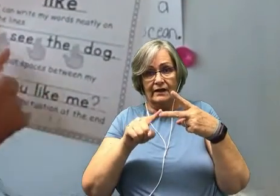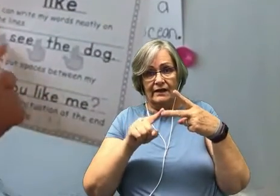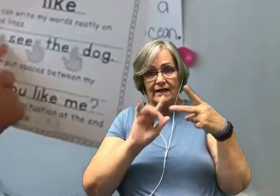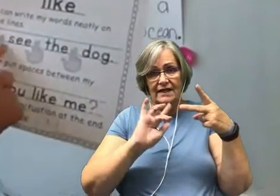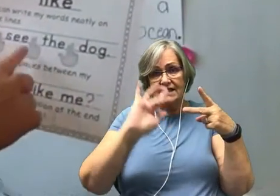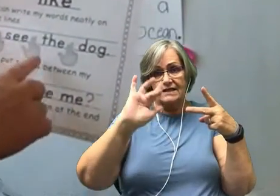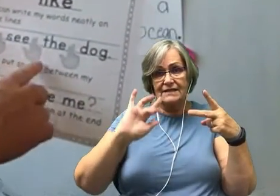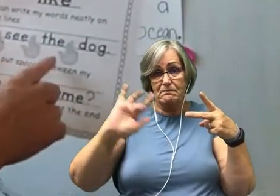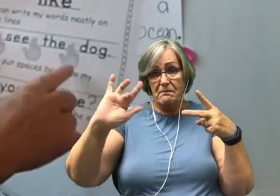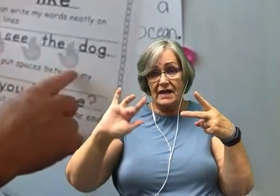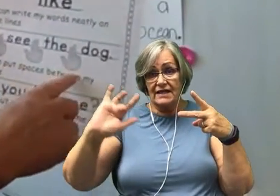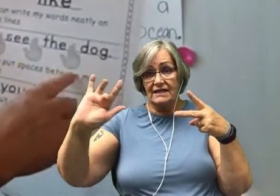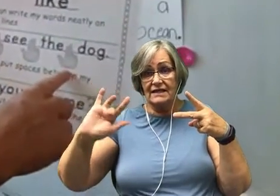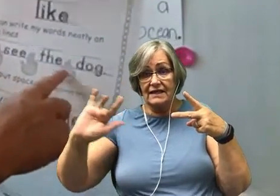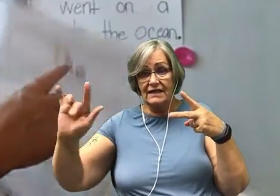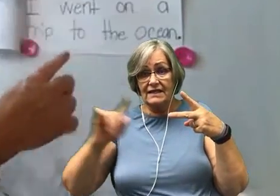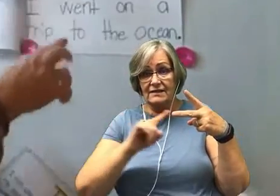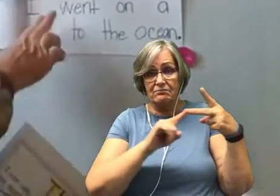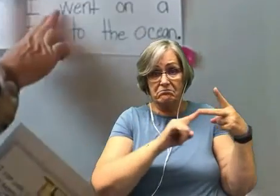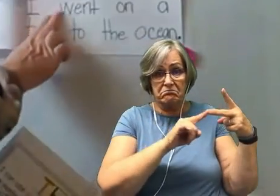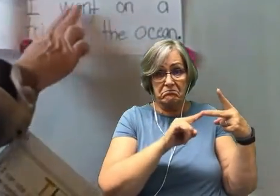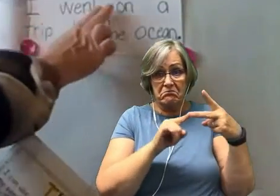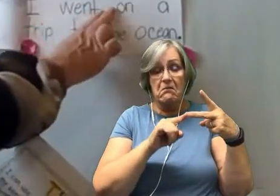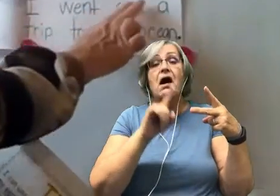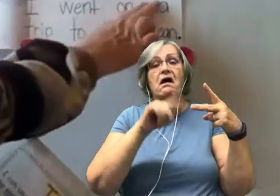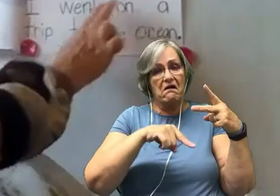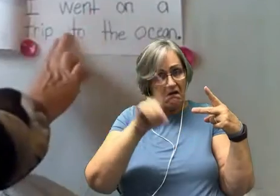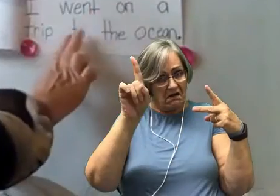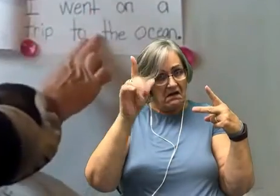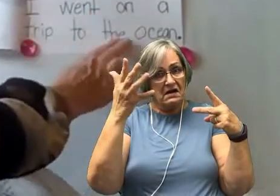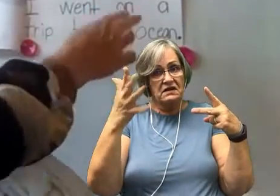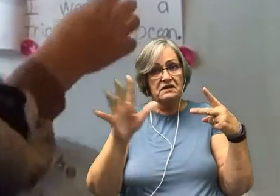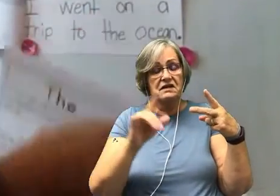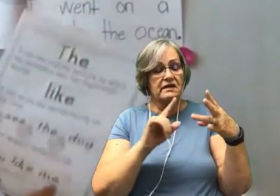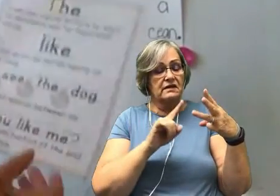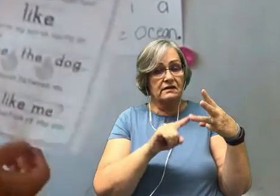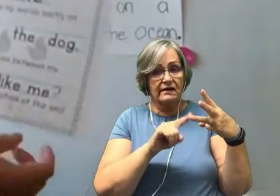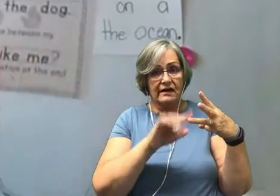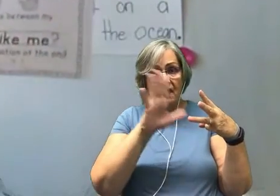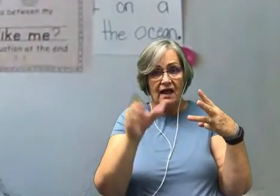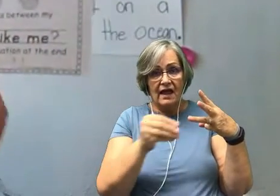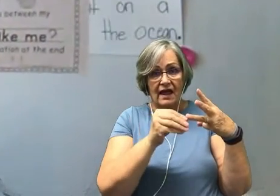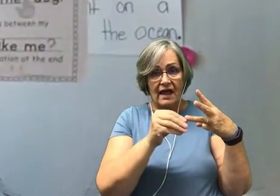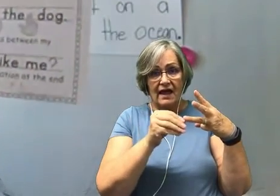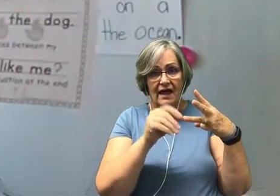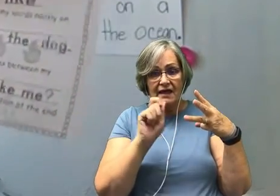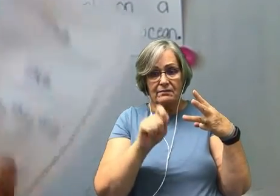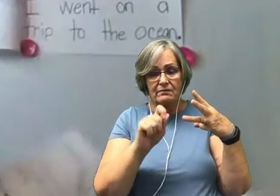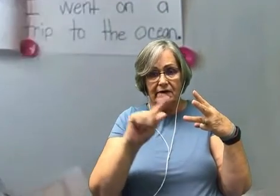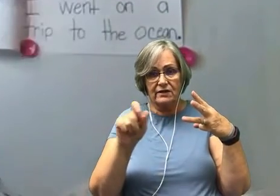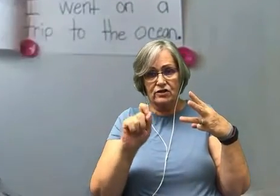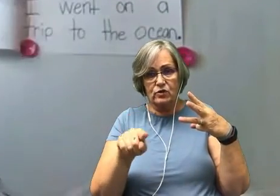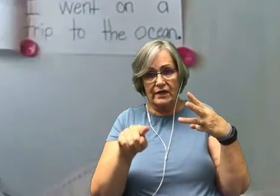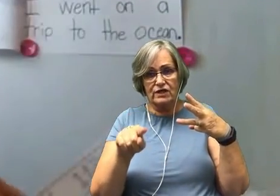Did I put finger spaces between my words? I did. And did I add